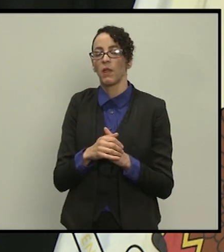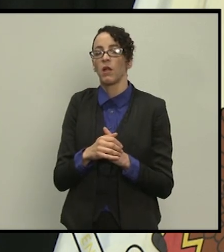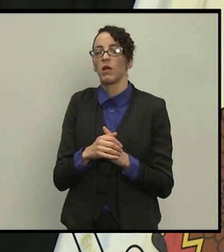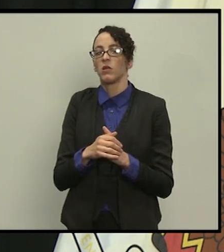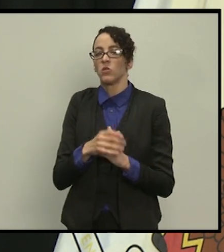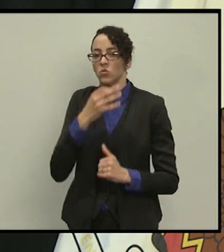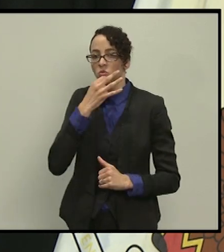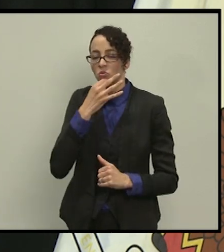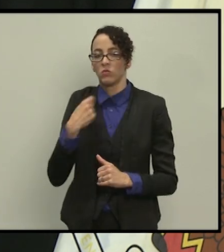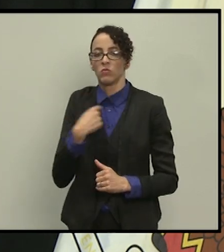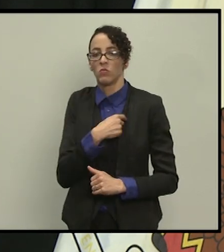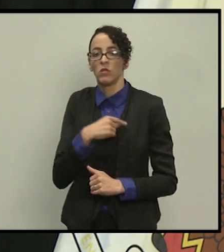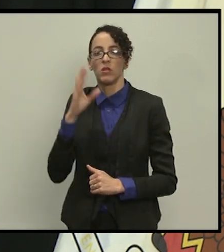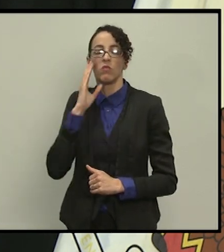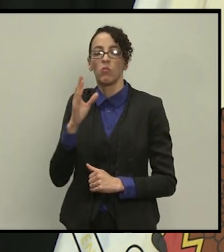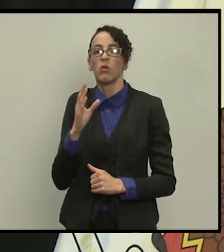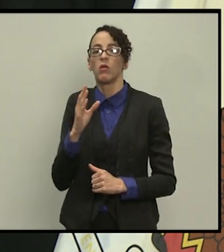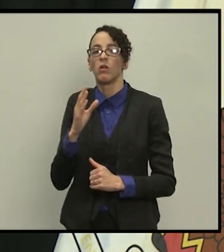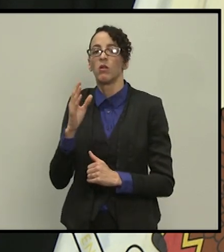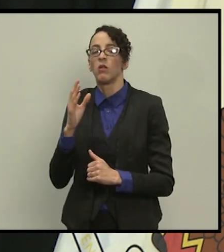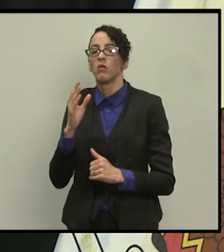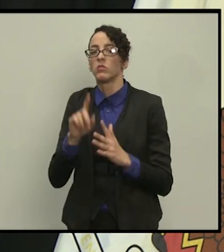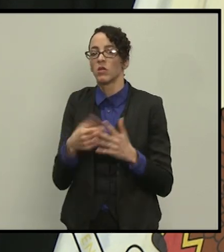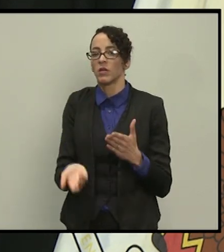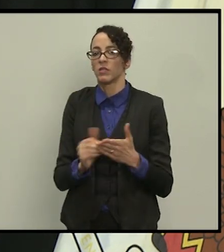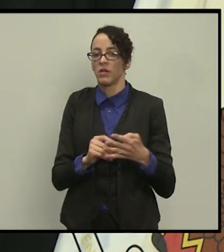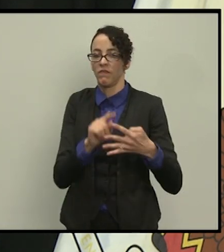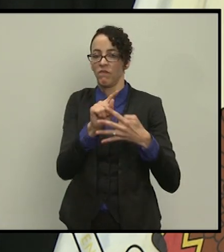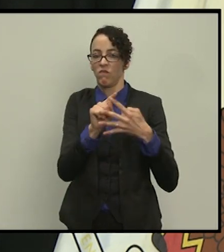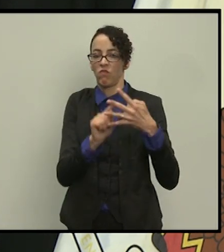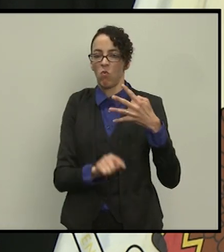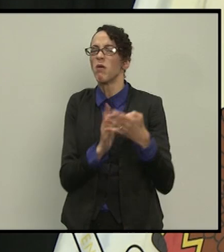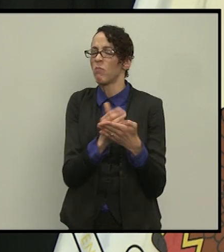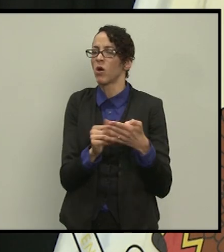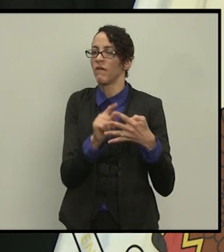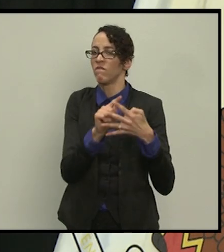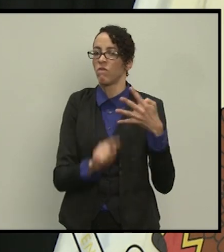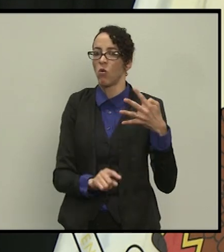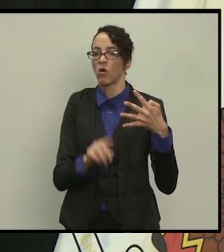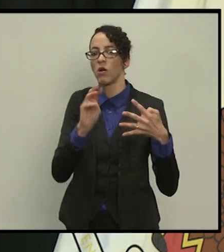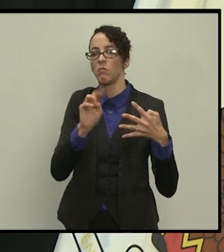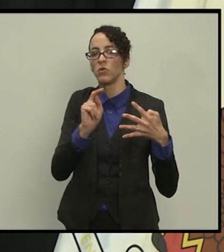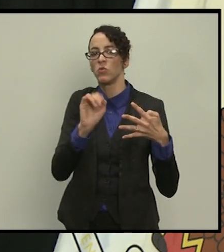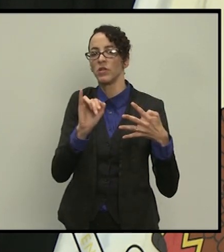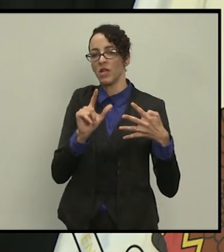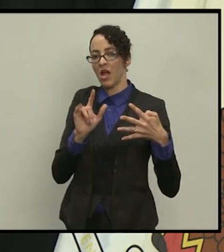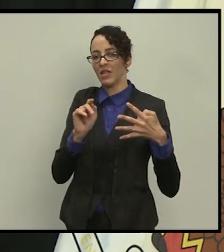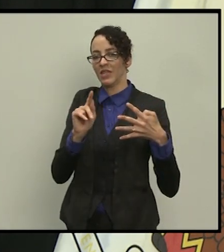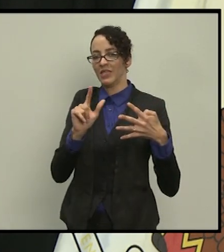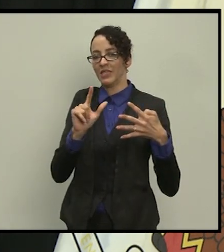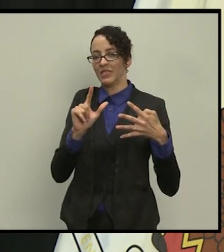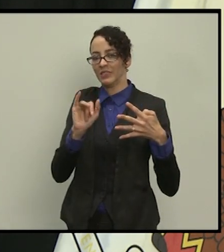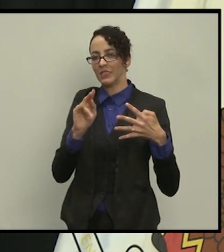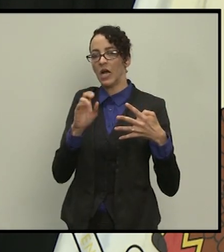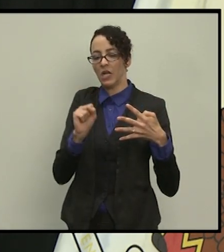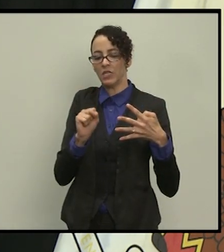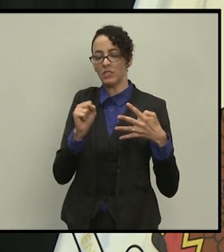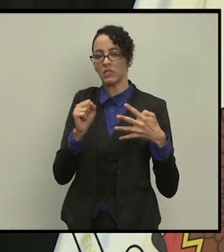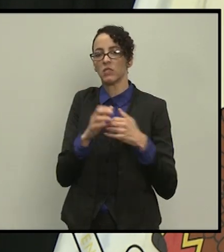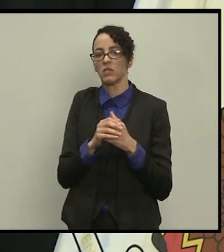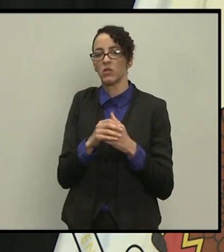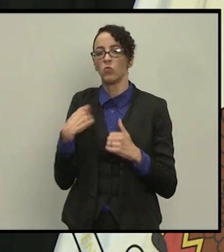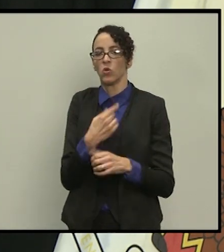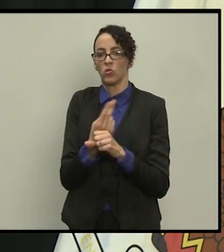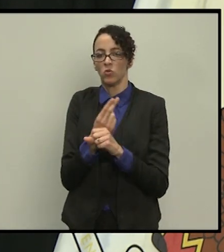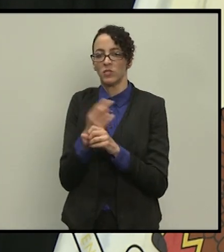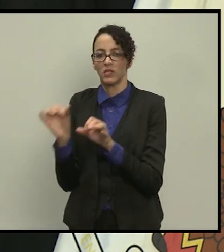of 4 muni lines. And we're bringing those lines back using the same process we used to cut muni service.